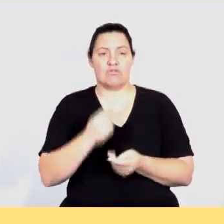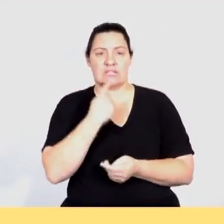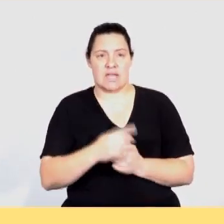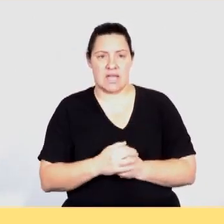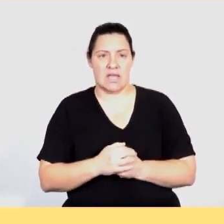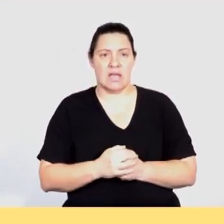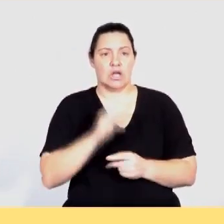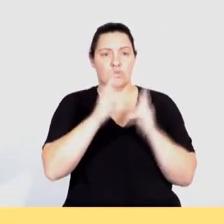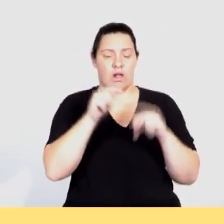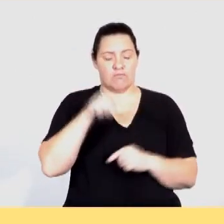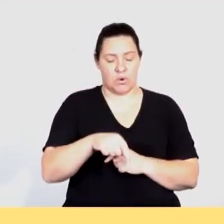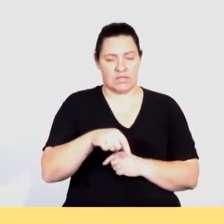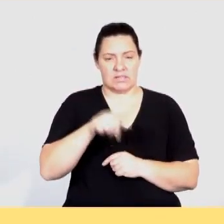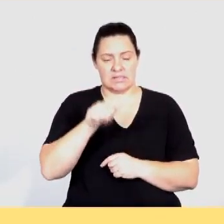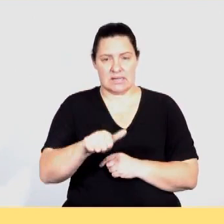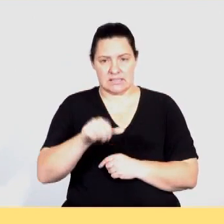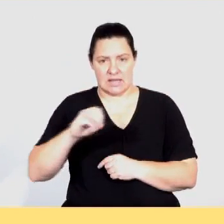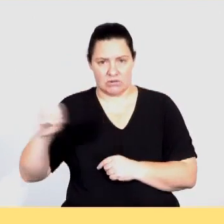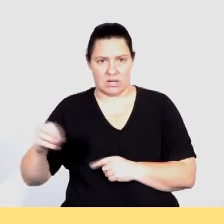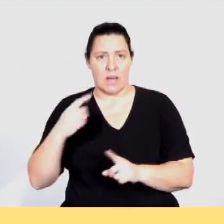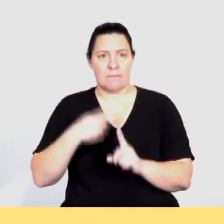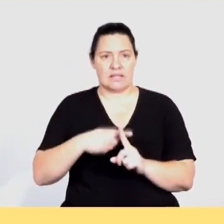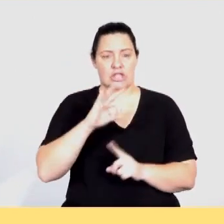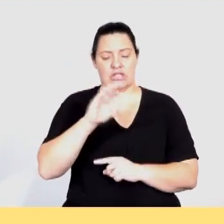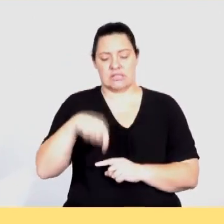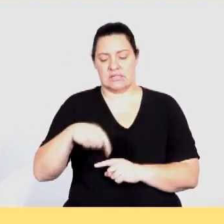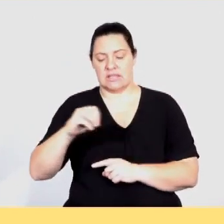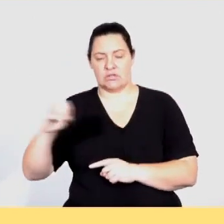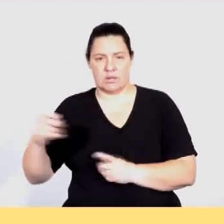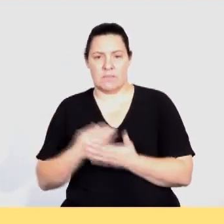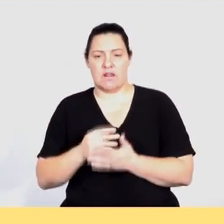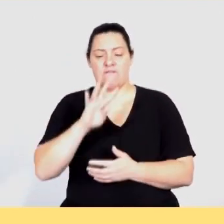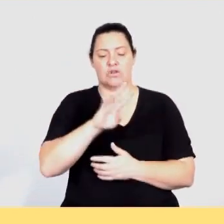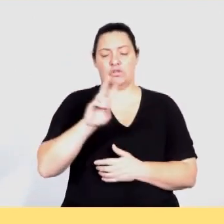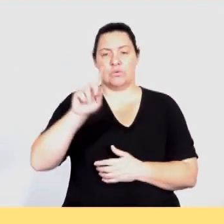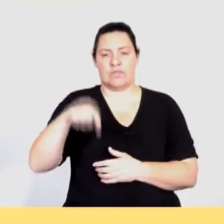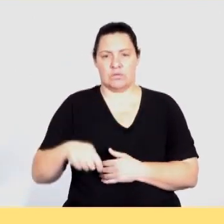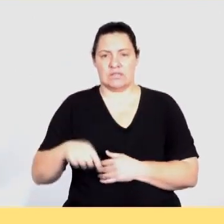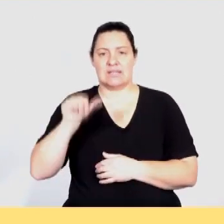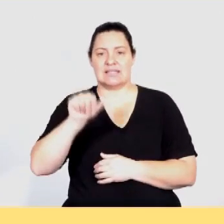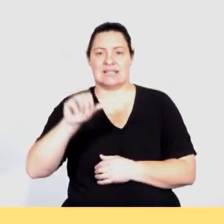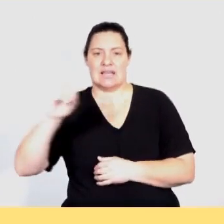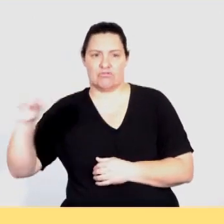quickly. If you say 12.6 plus 30,000, that should give you